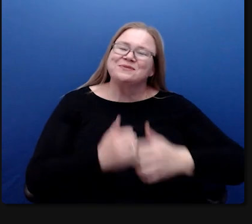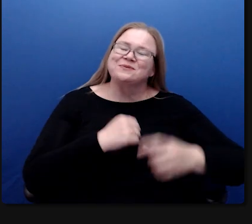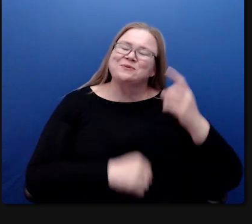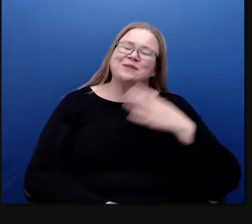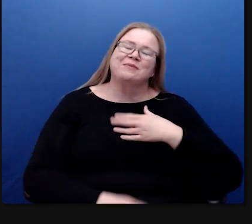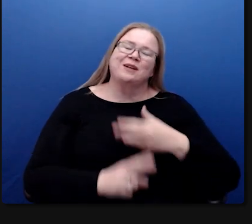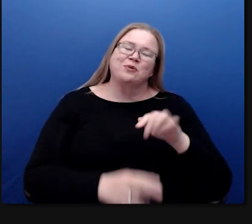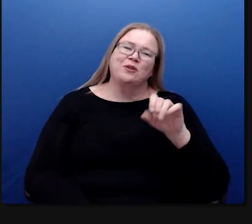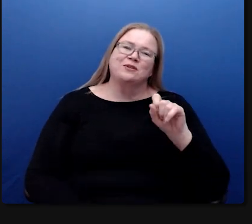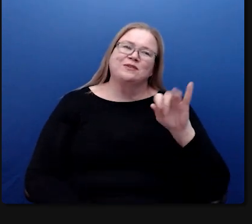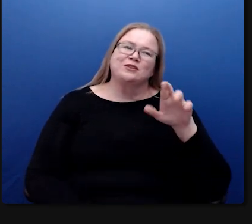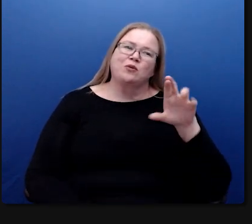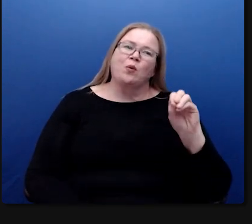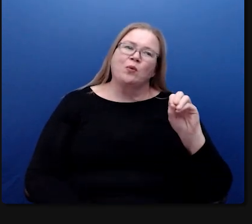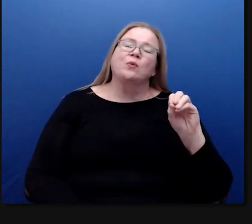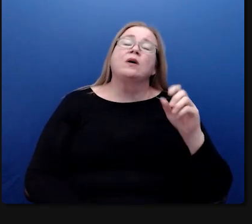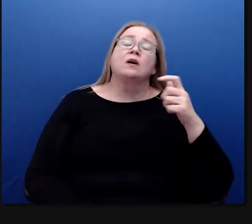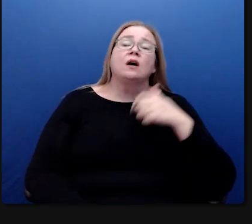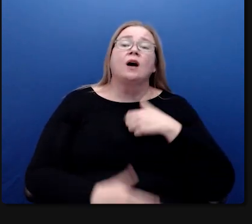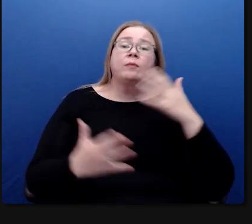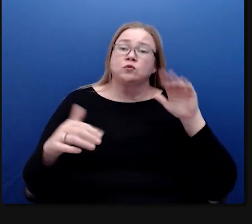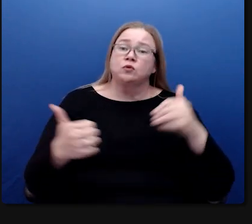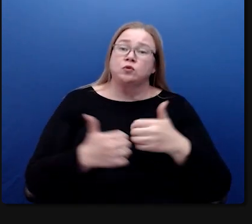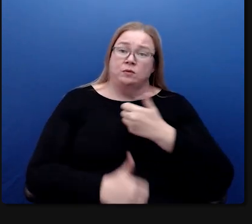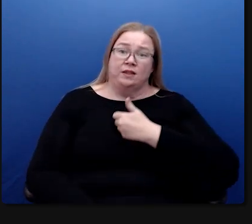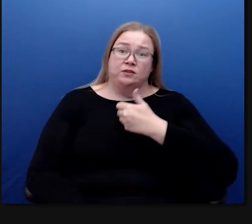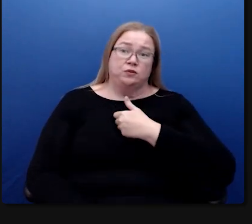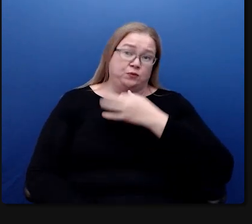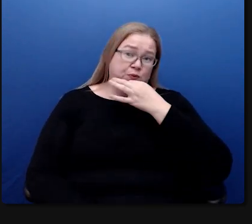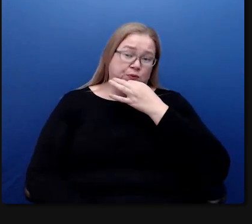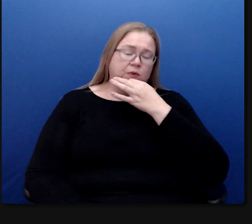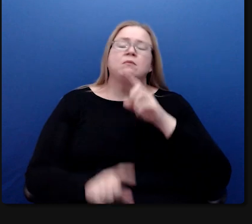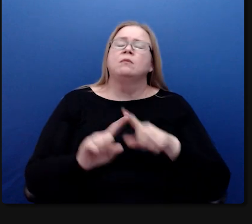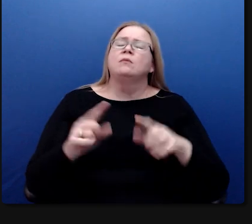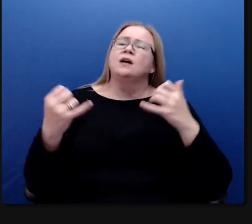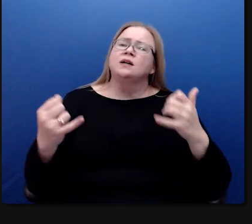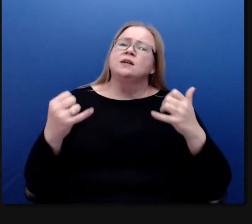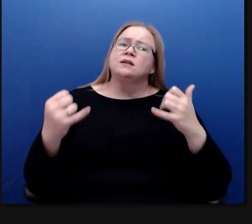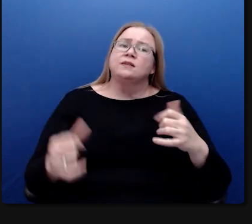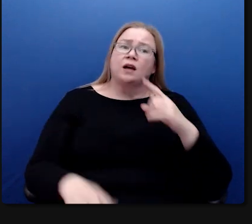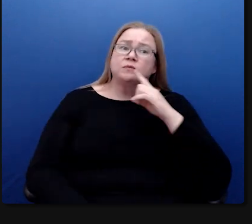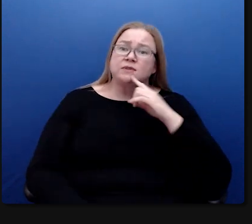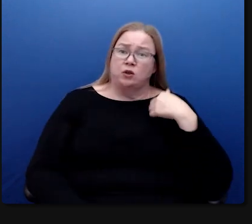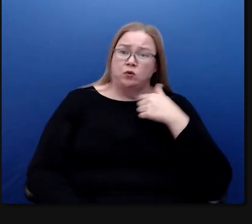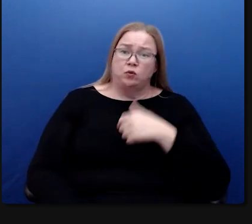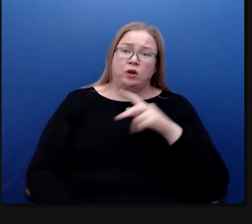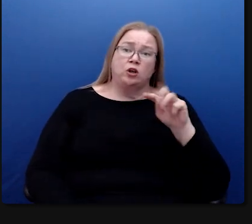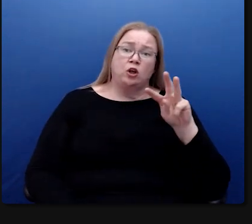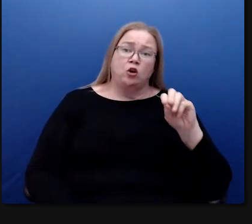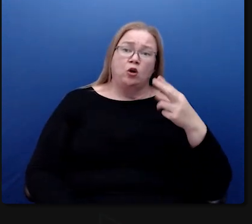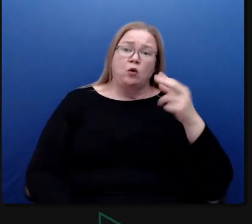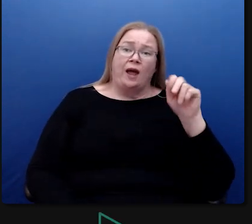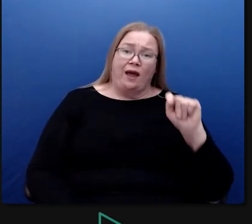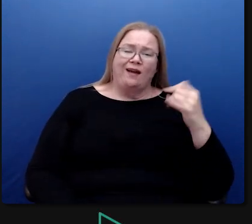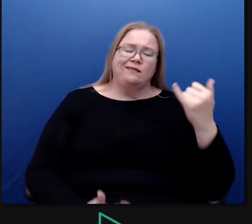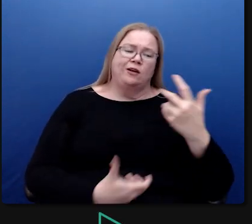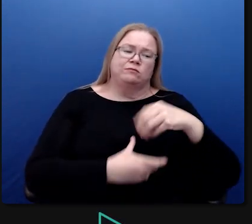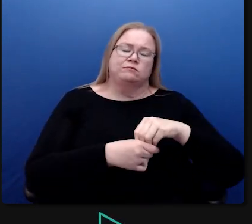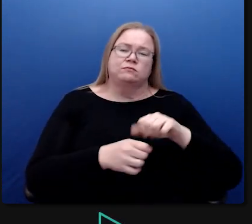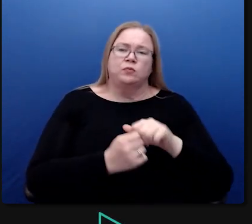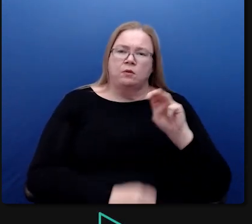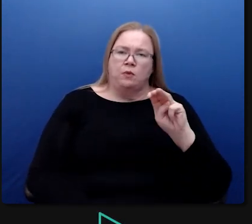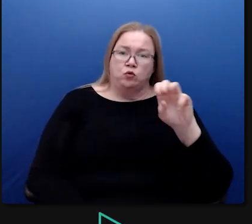Hi, everyone. My name is Carlos Figueiredo, and I'll be introducing myself very soon here. But for now, I want to say that we are Two Hat, and we are now a part